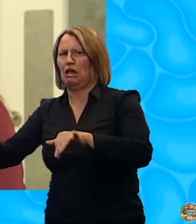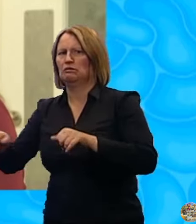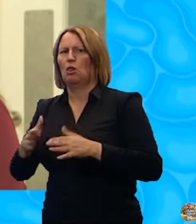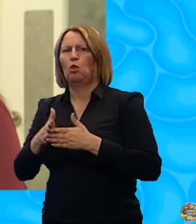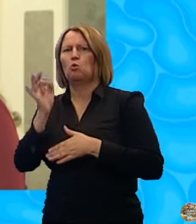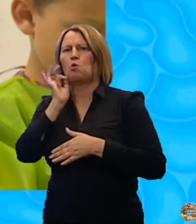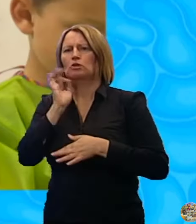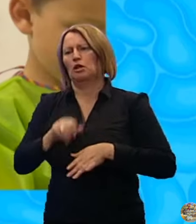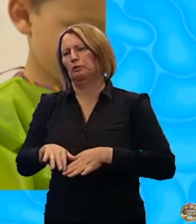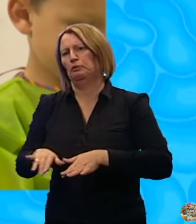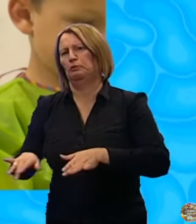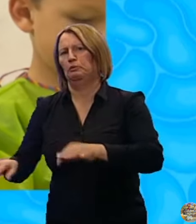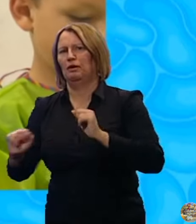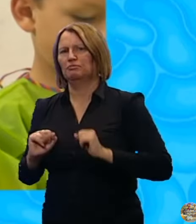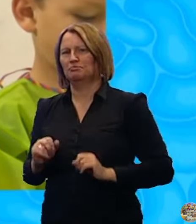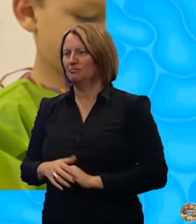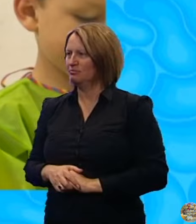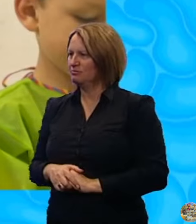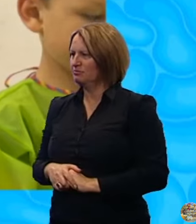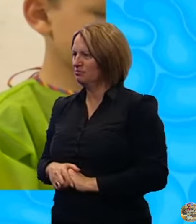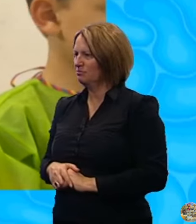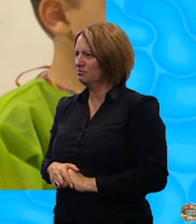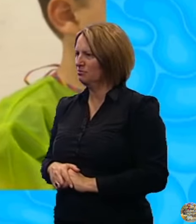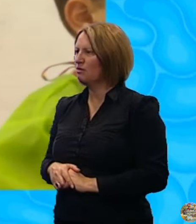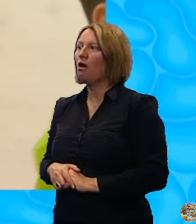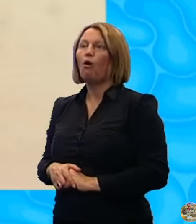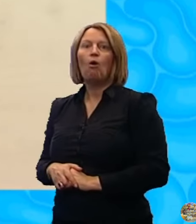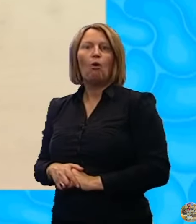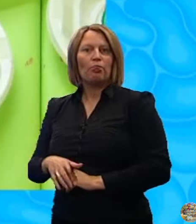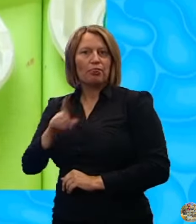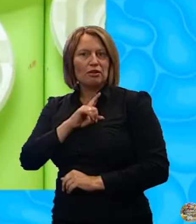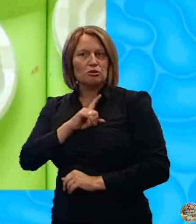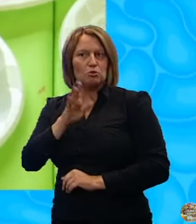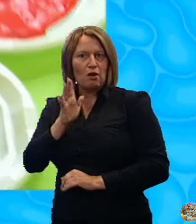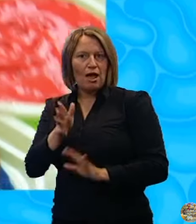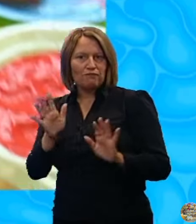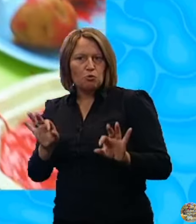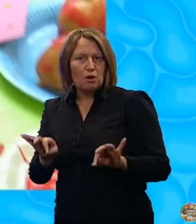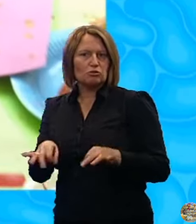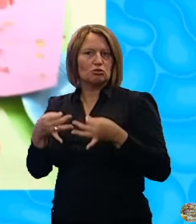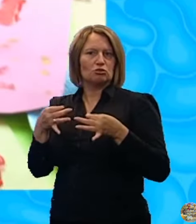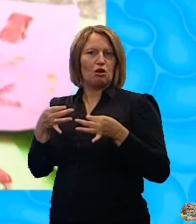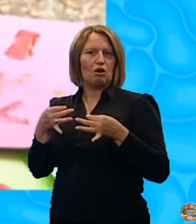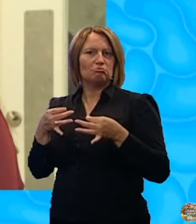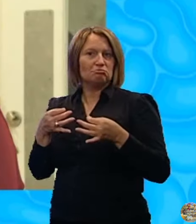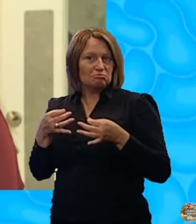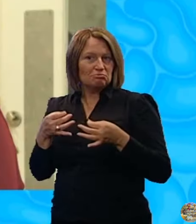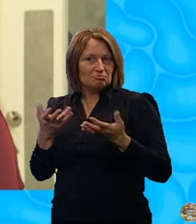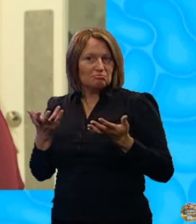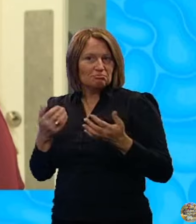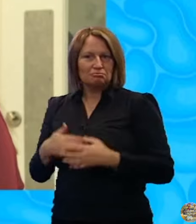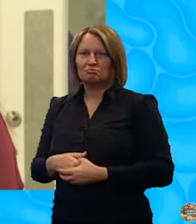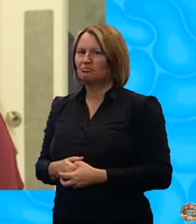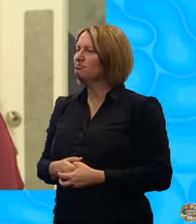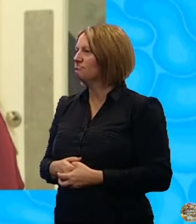Because it spreads out on the... It spreads out in the water. Oh, so that's why you had to wear the sock.